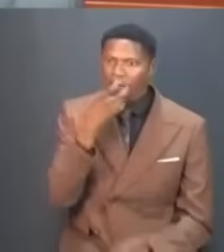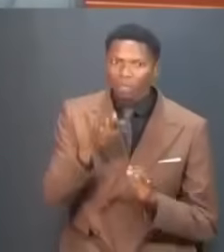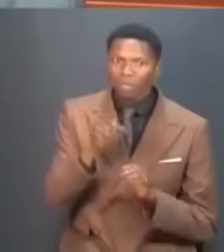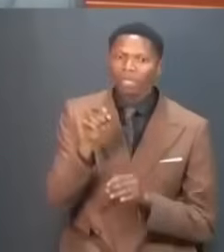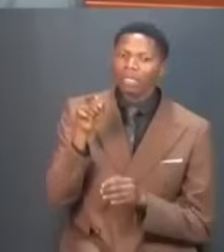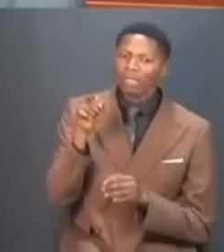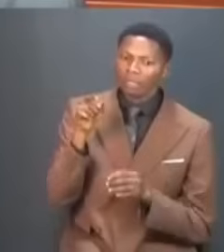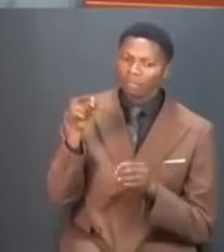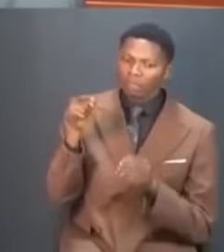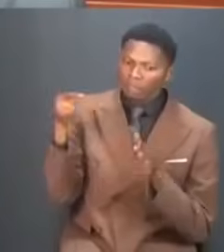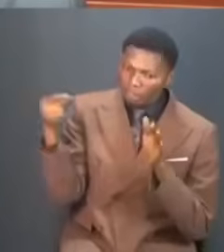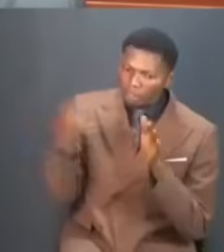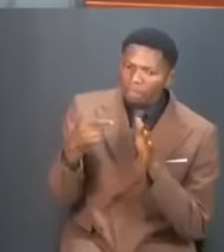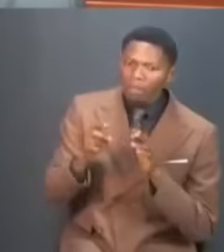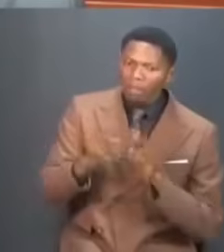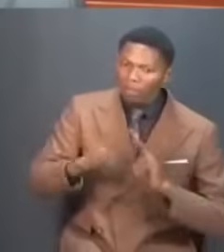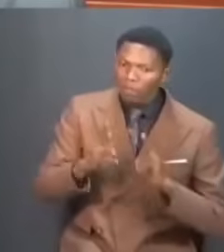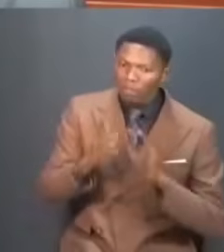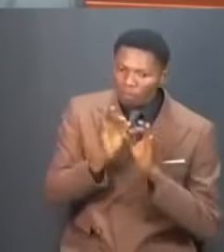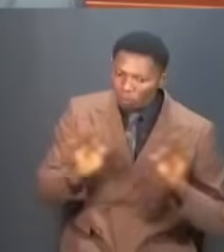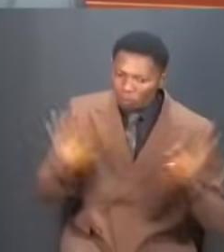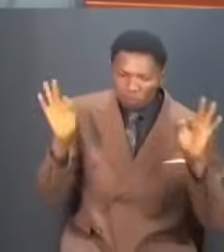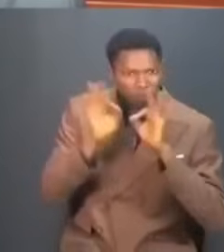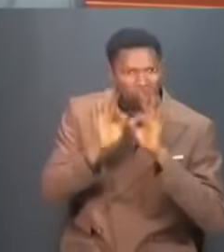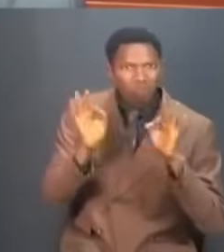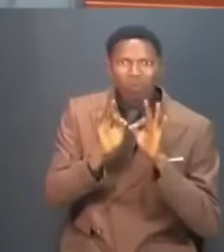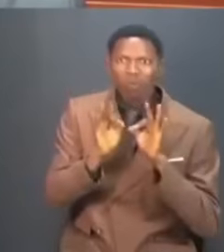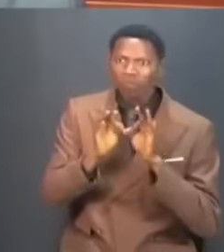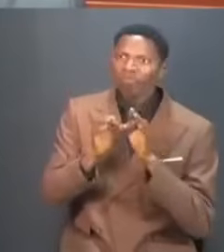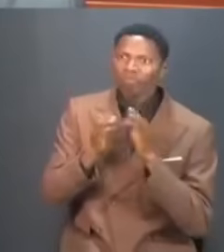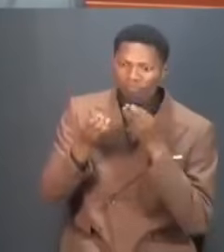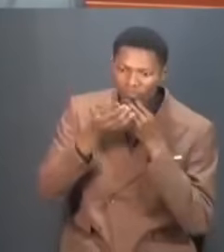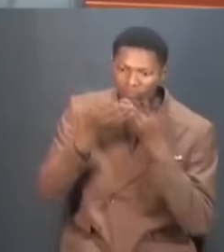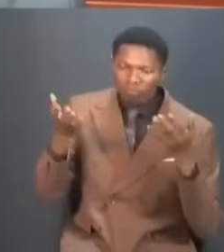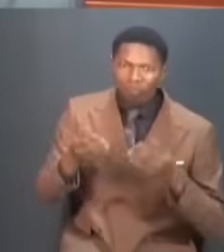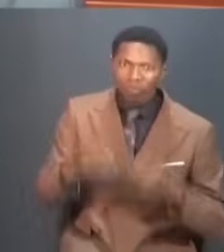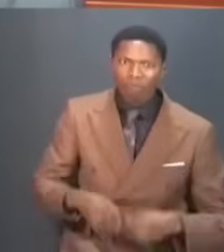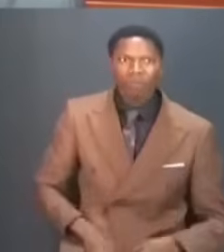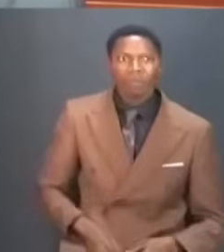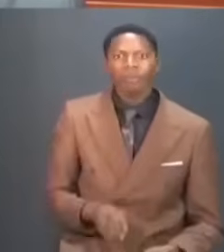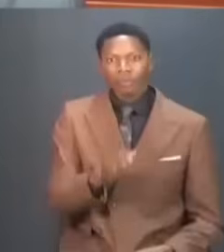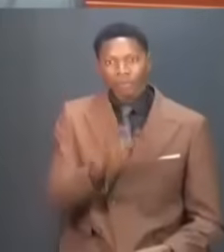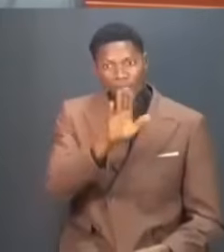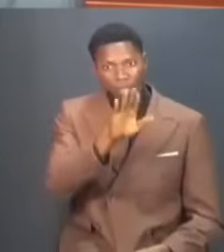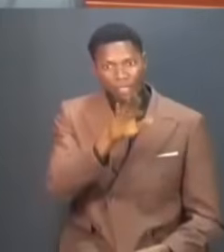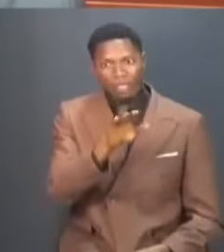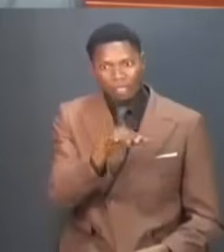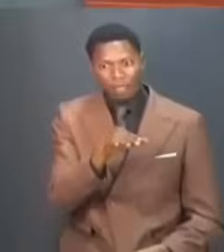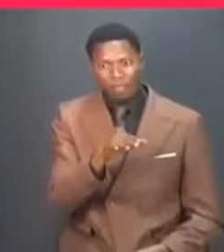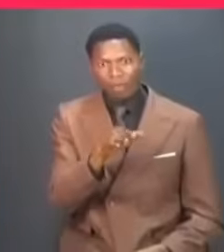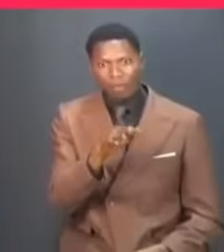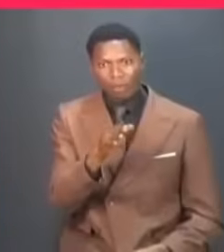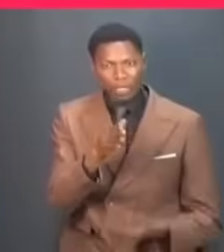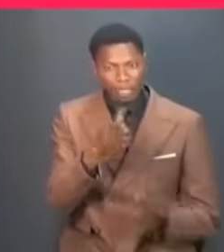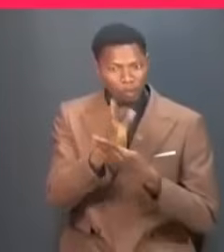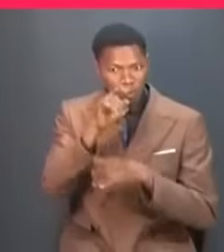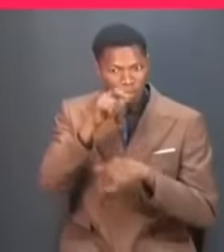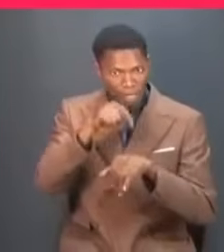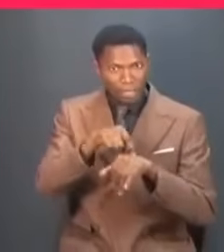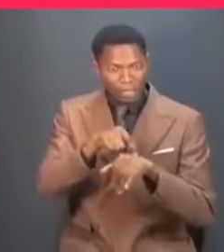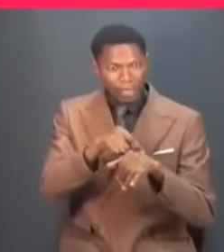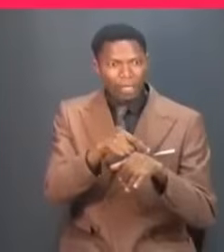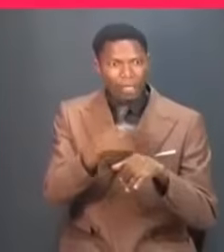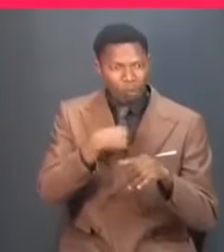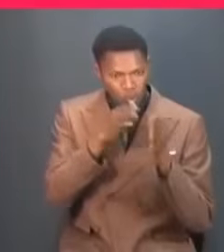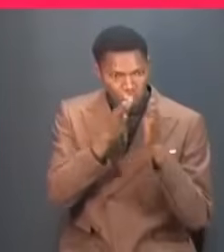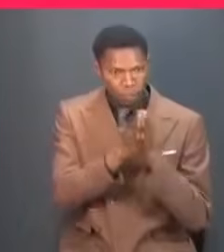information that I need to bring to the attention Honorable Minister, on the floor. At the appropriate time, you give us that information. Thank you very much.